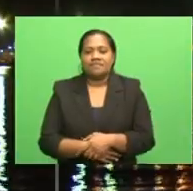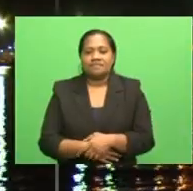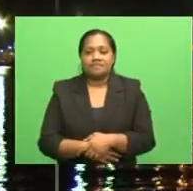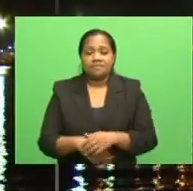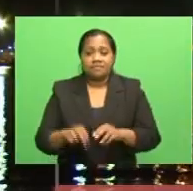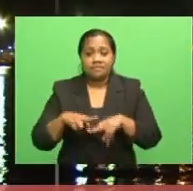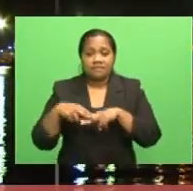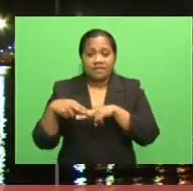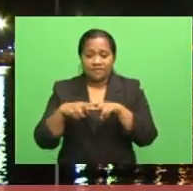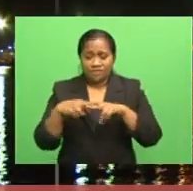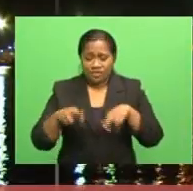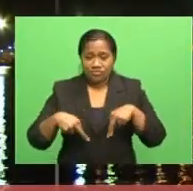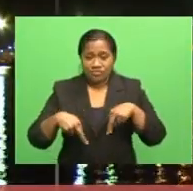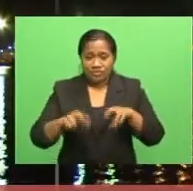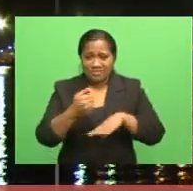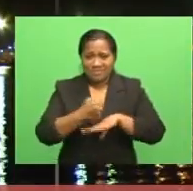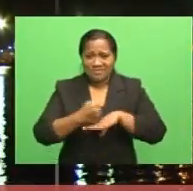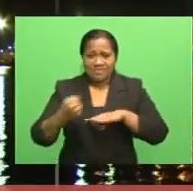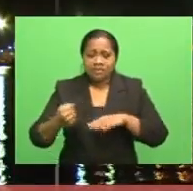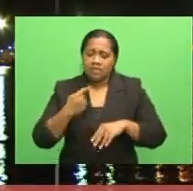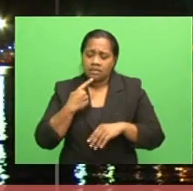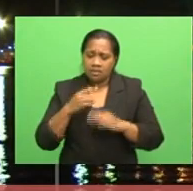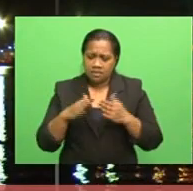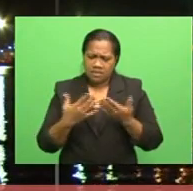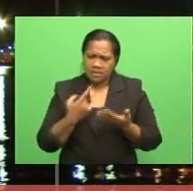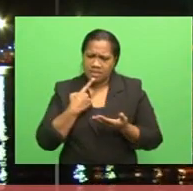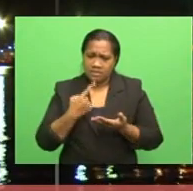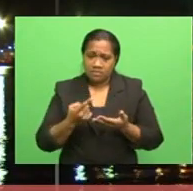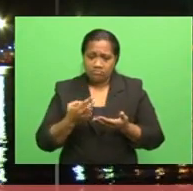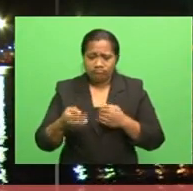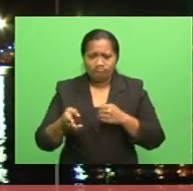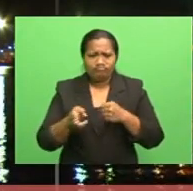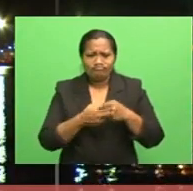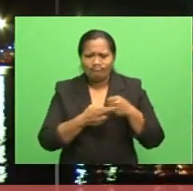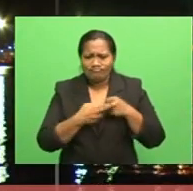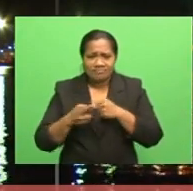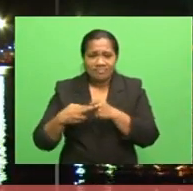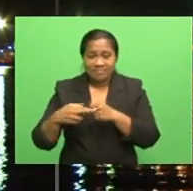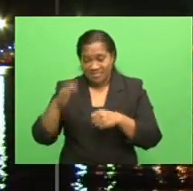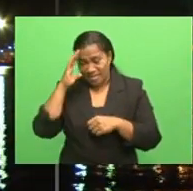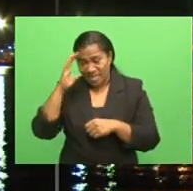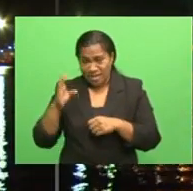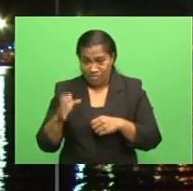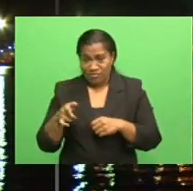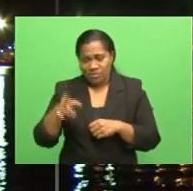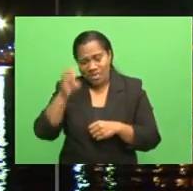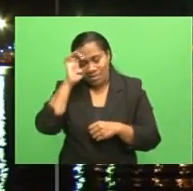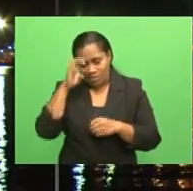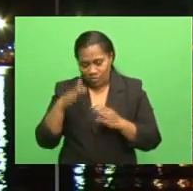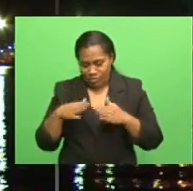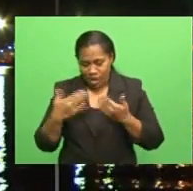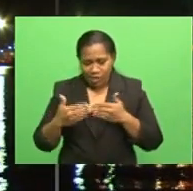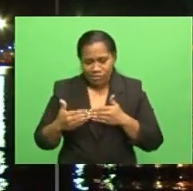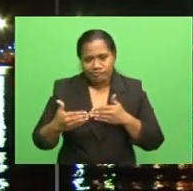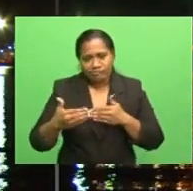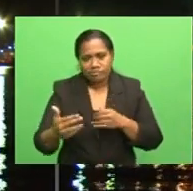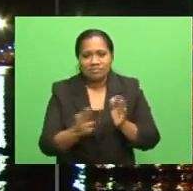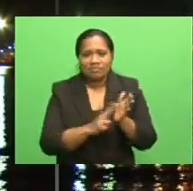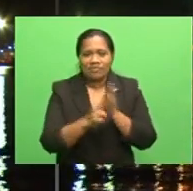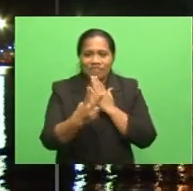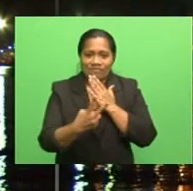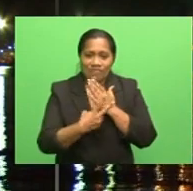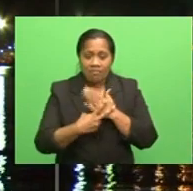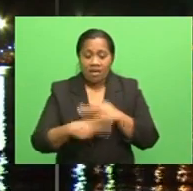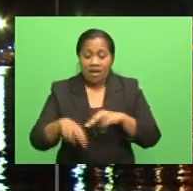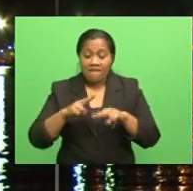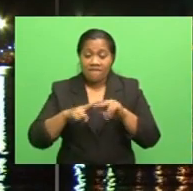The Fiji Roads Authority says rehabilitation work around the country can be expected from now until November. The FRA